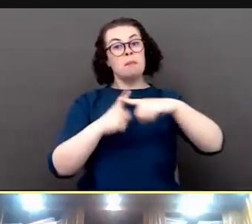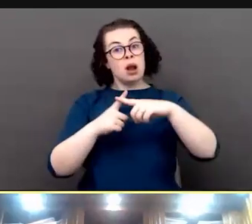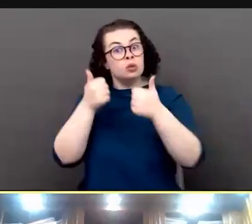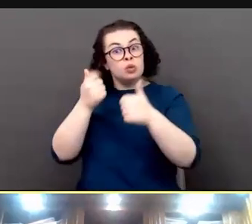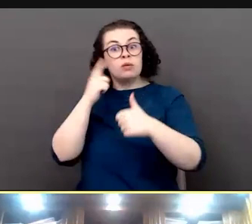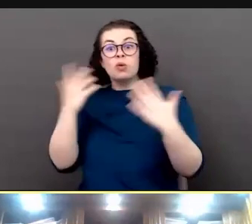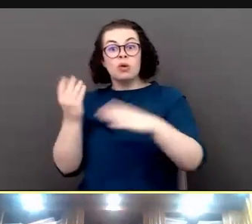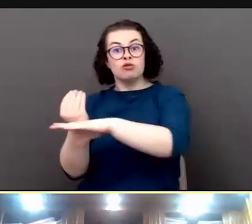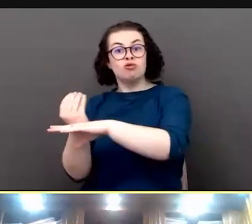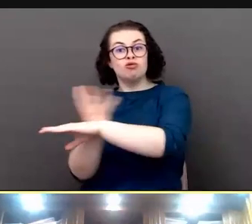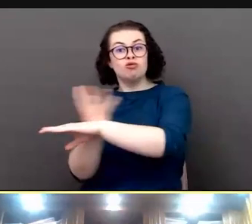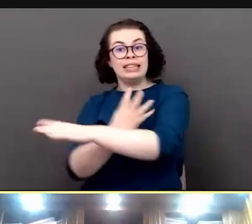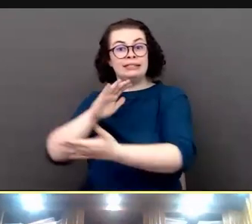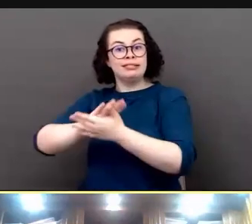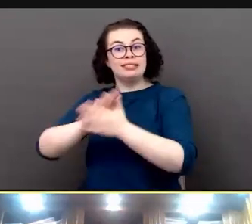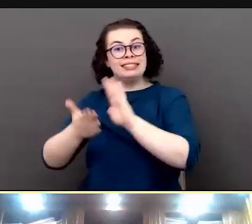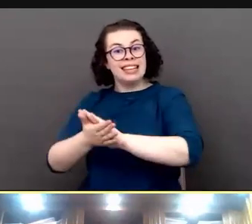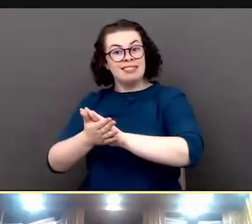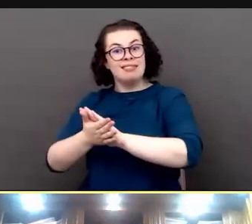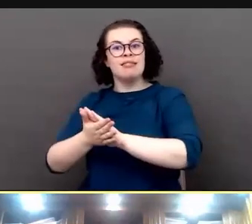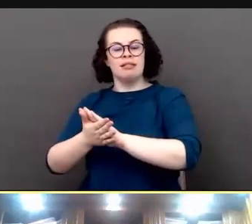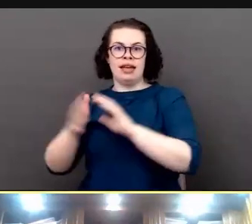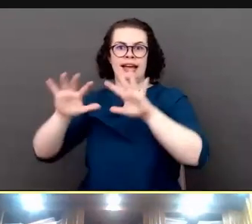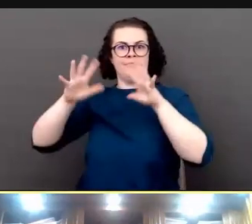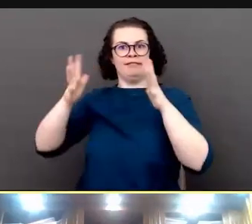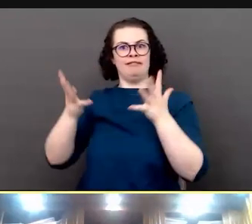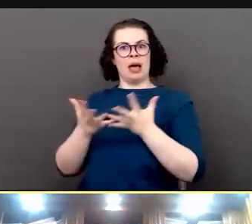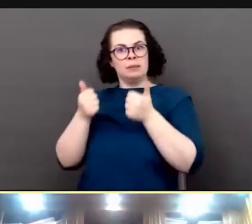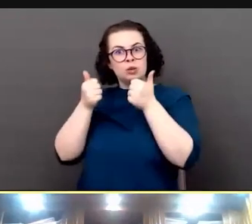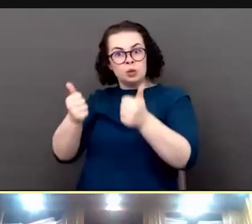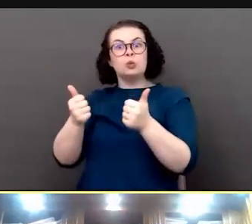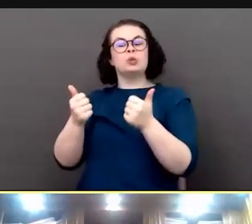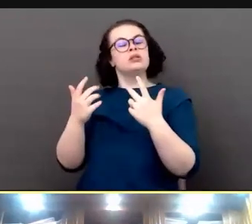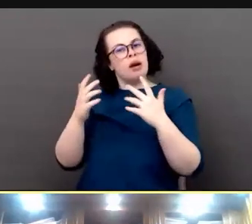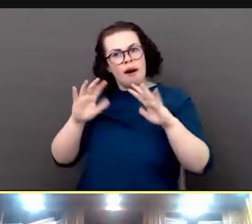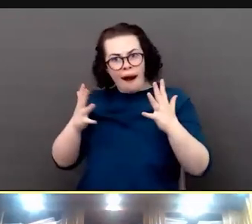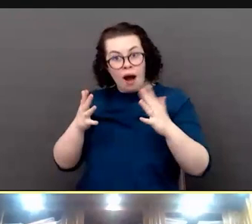the renovation wave for energy efficiency. Those